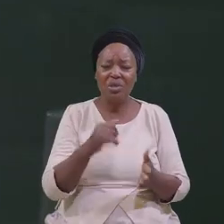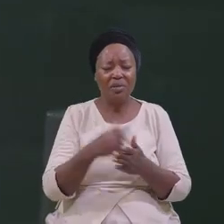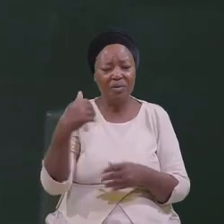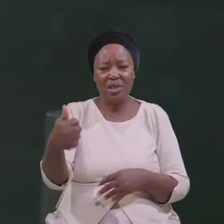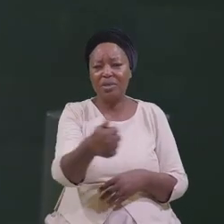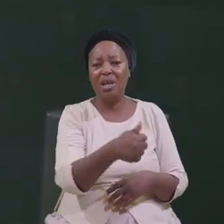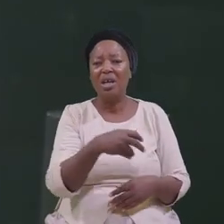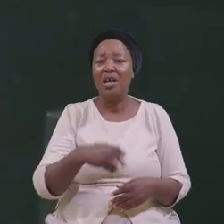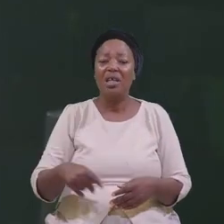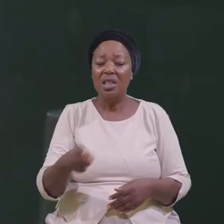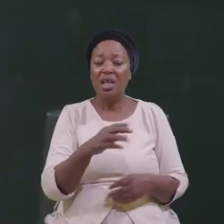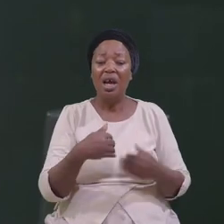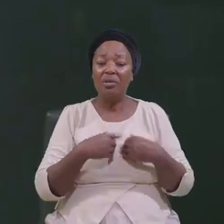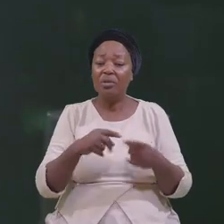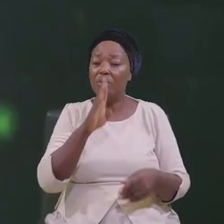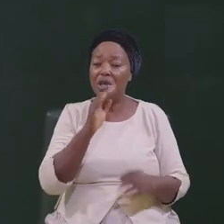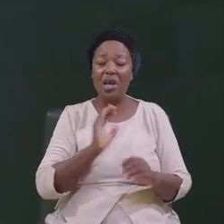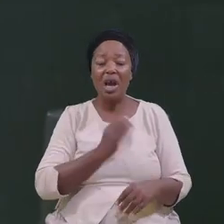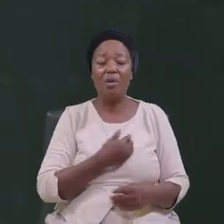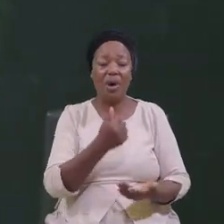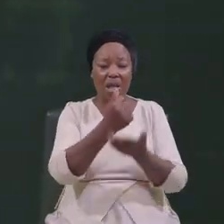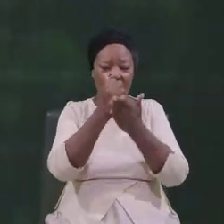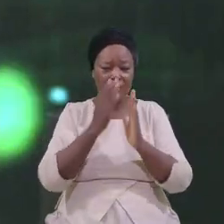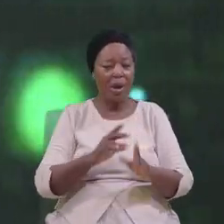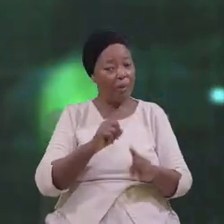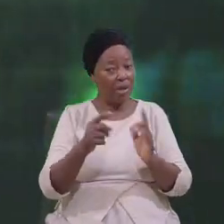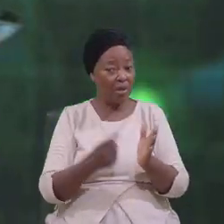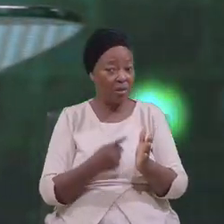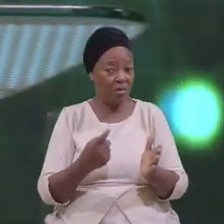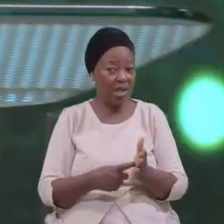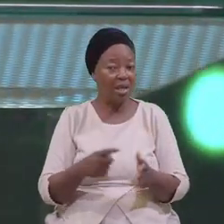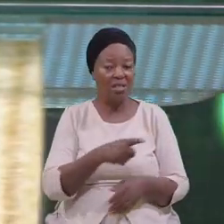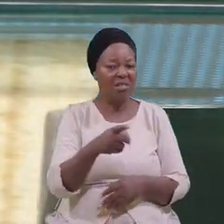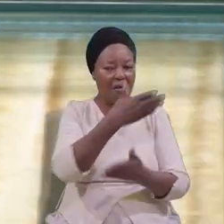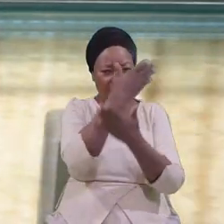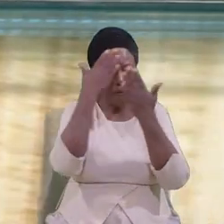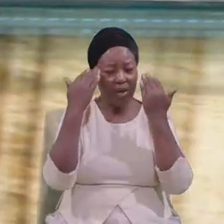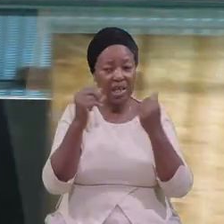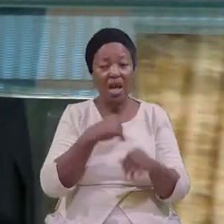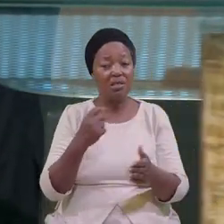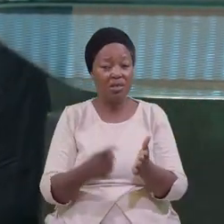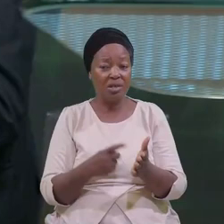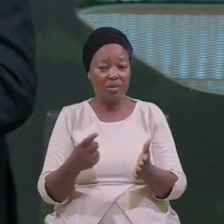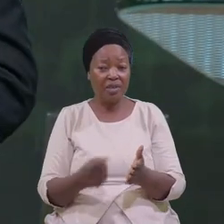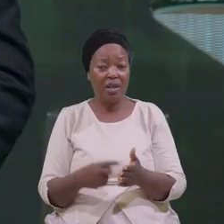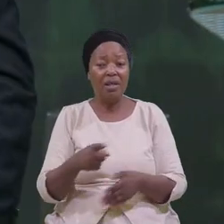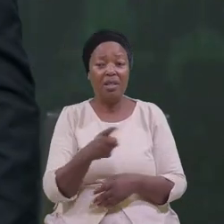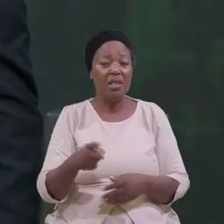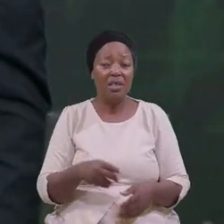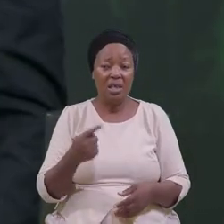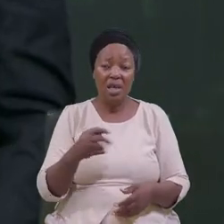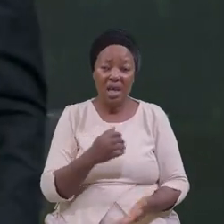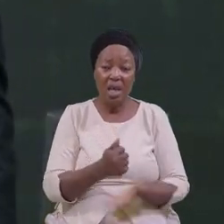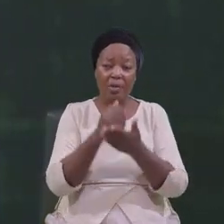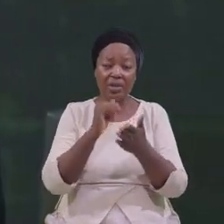be our helper. But sometimes they are forgetful. And sometimes the help that the Lord is